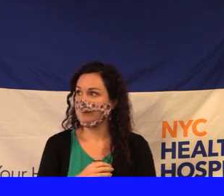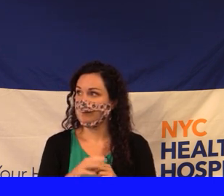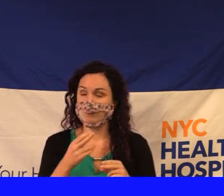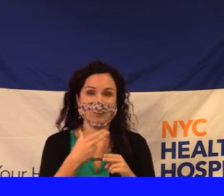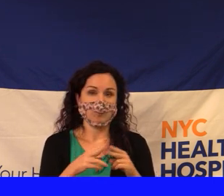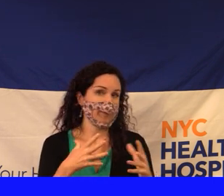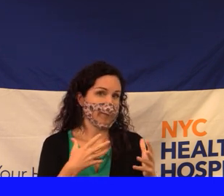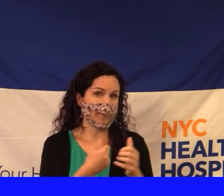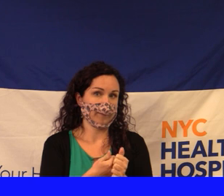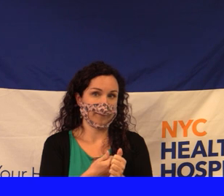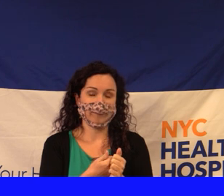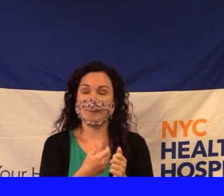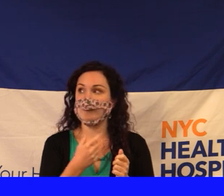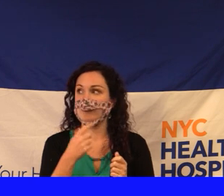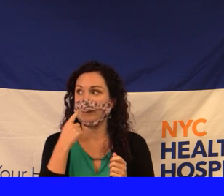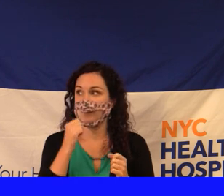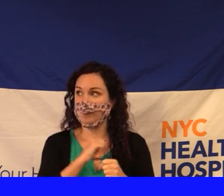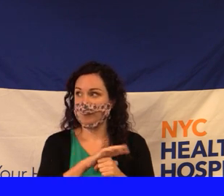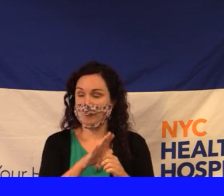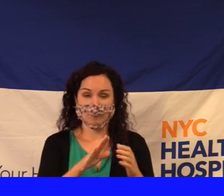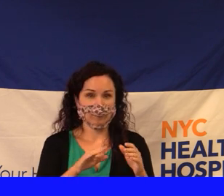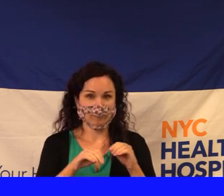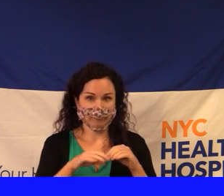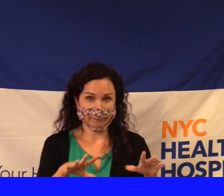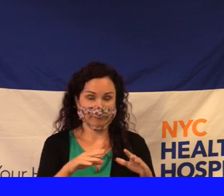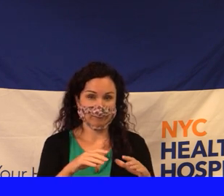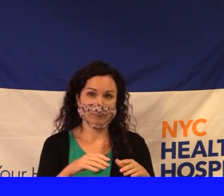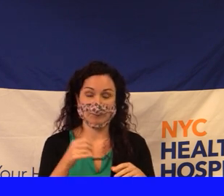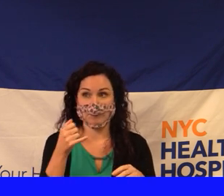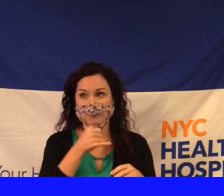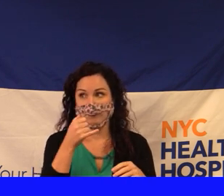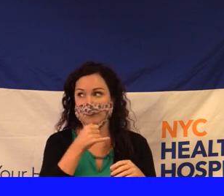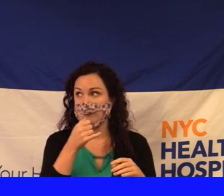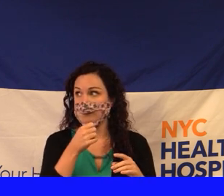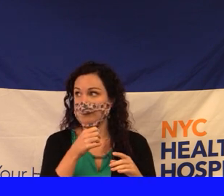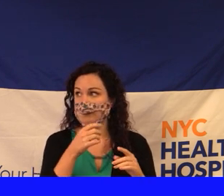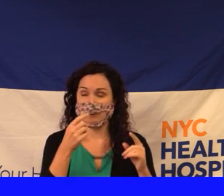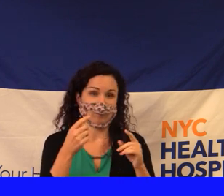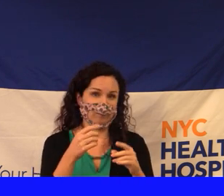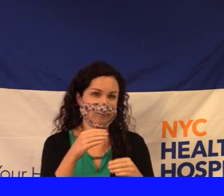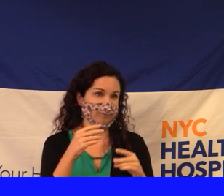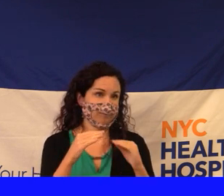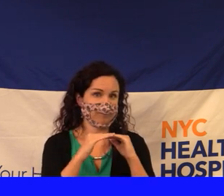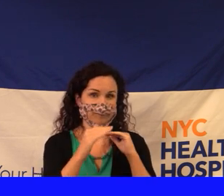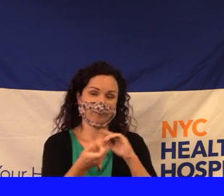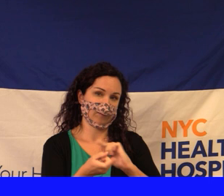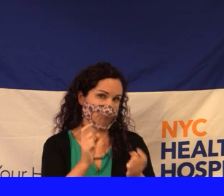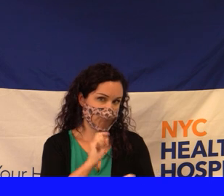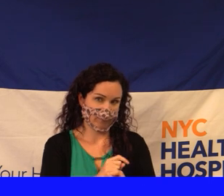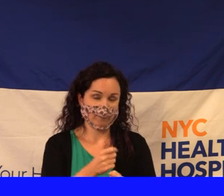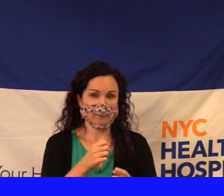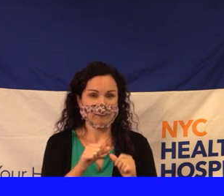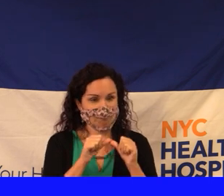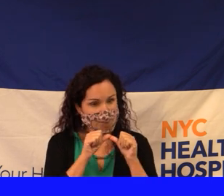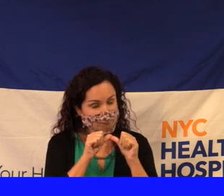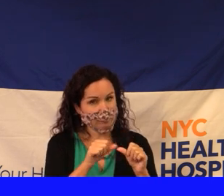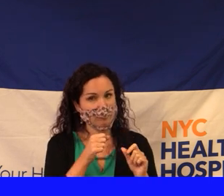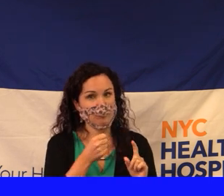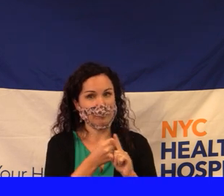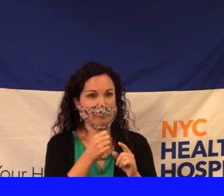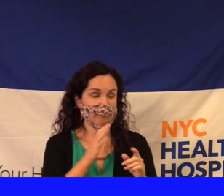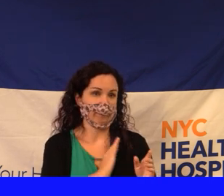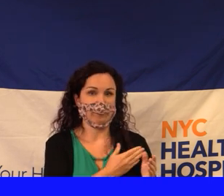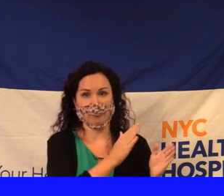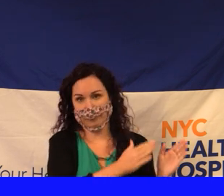update. So the pandemic resulted in significant number of regulatory changes that continue to impact the plan.